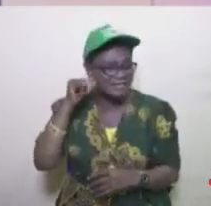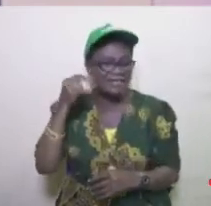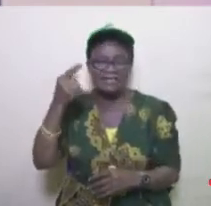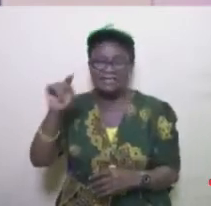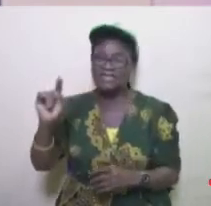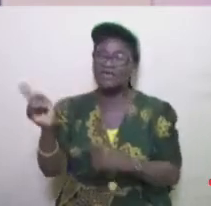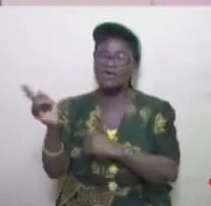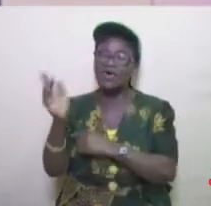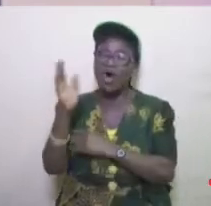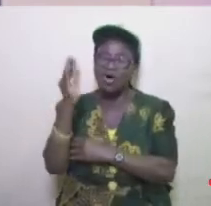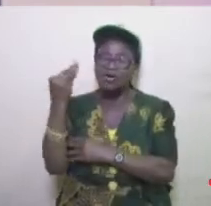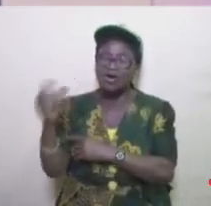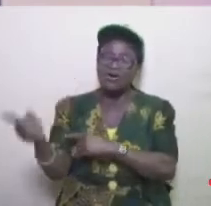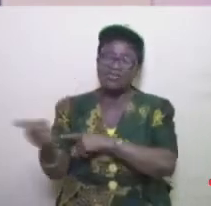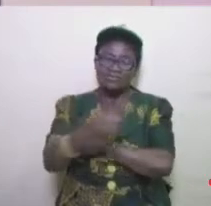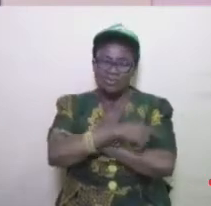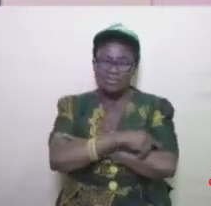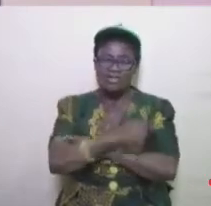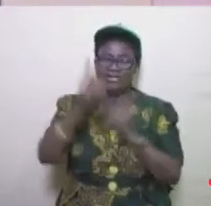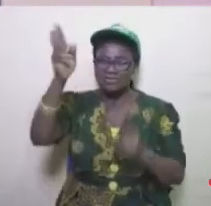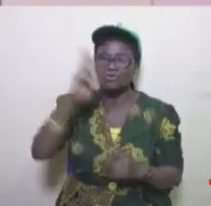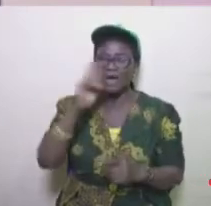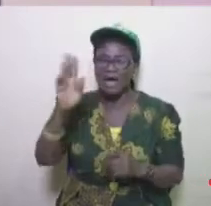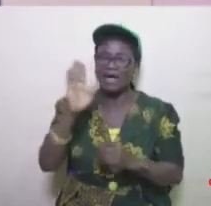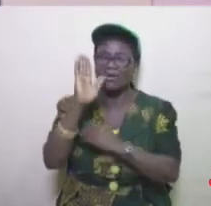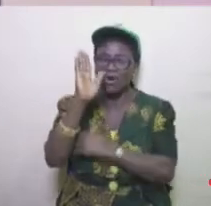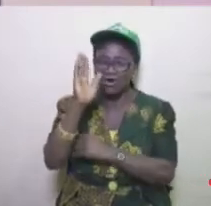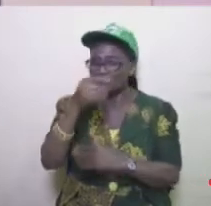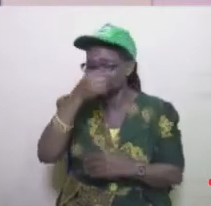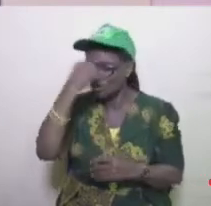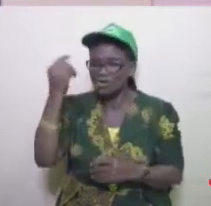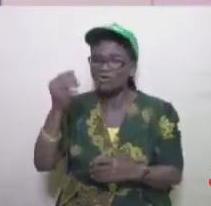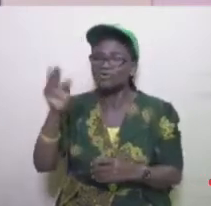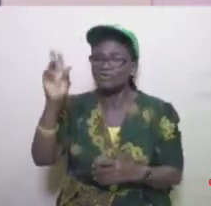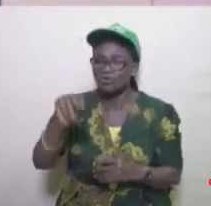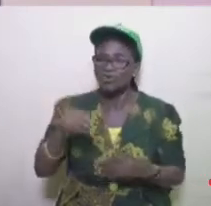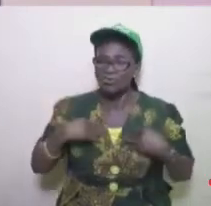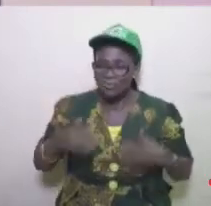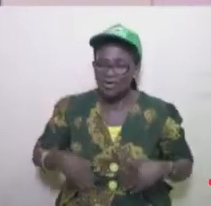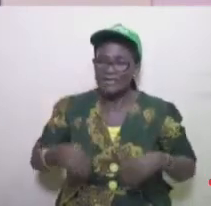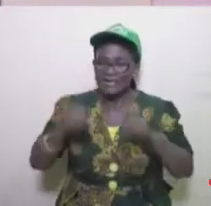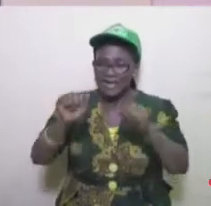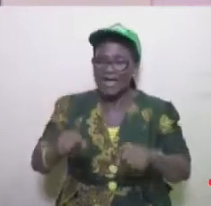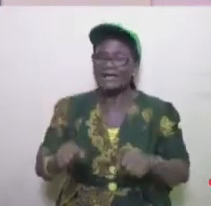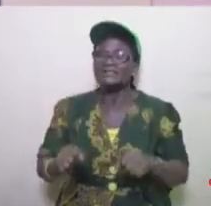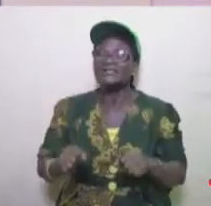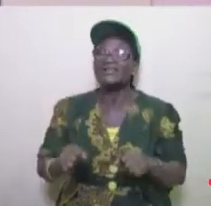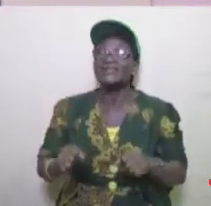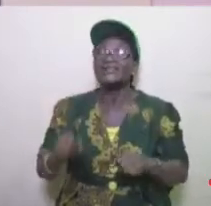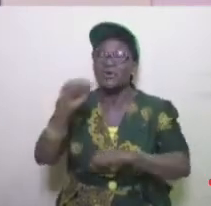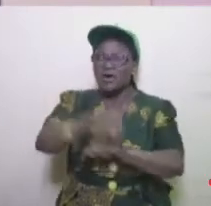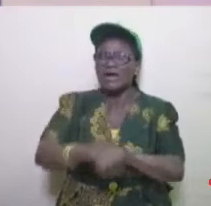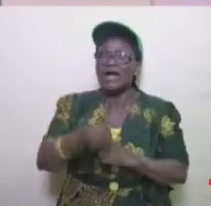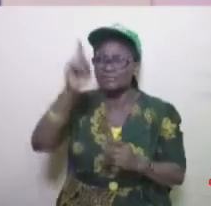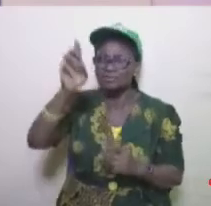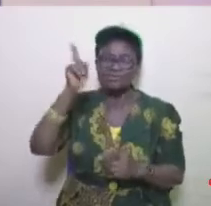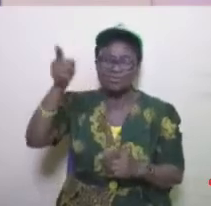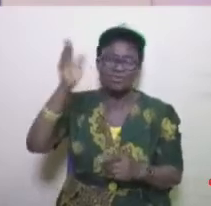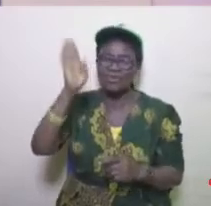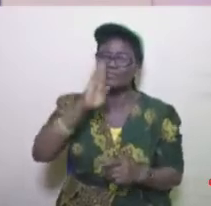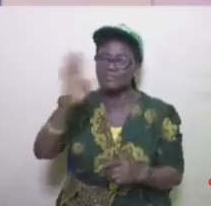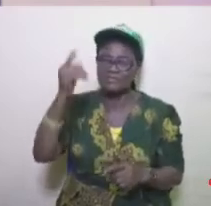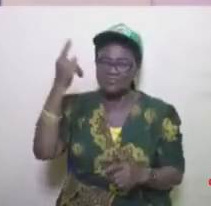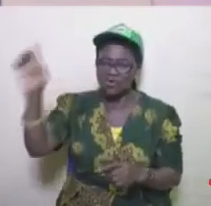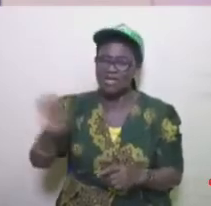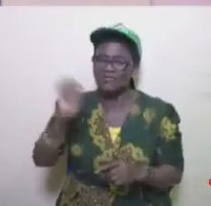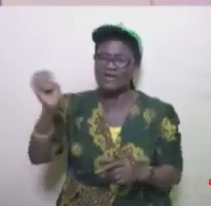of today, you are God because nobody can replace you, you'll be forever. Thank you, the